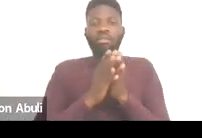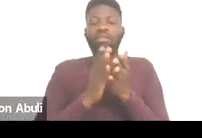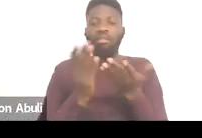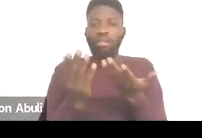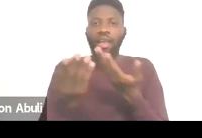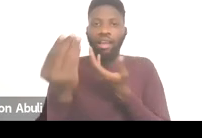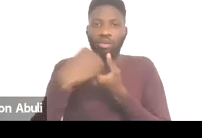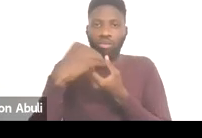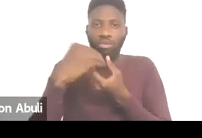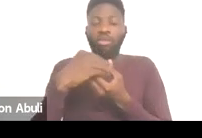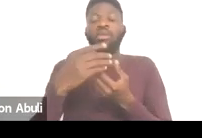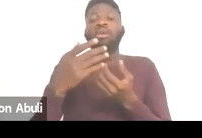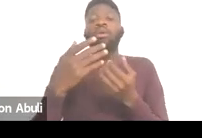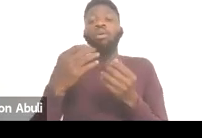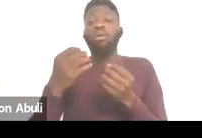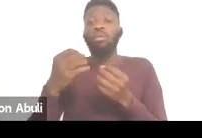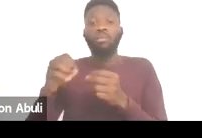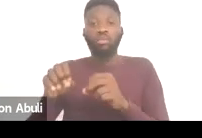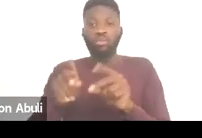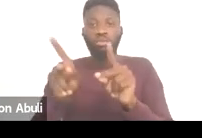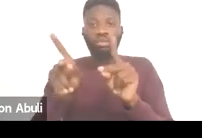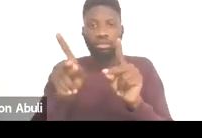feel like you're